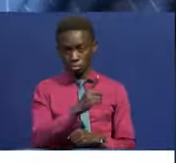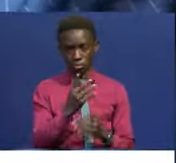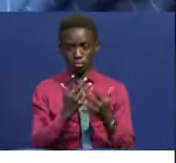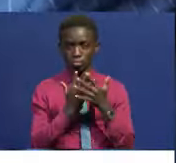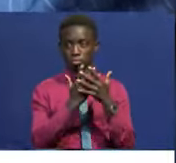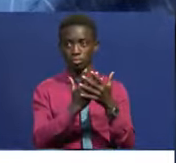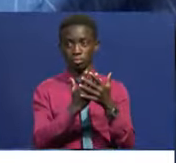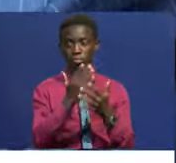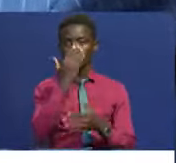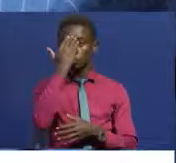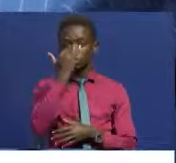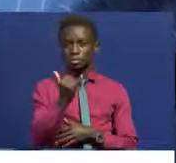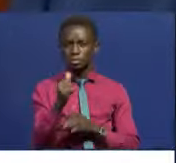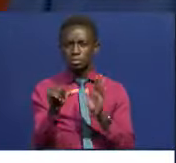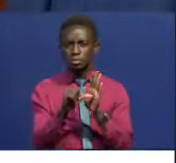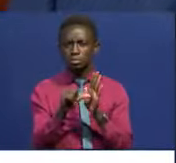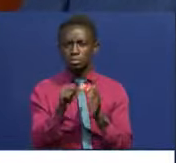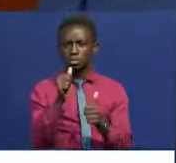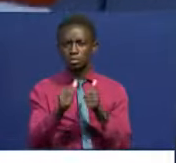ulaghai.